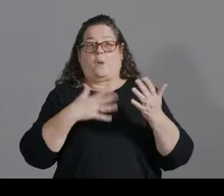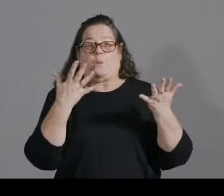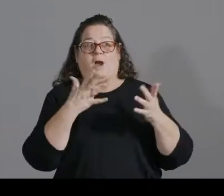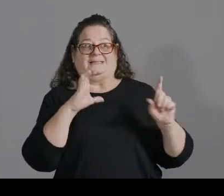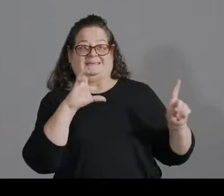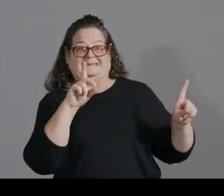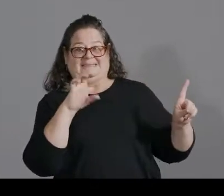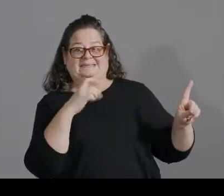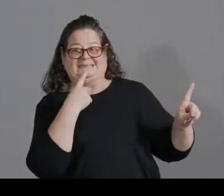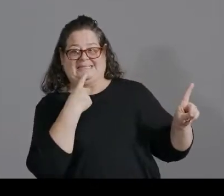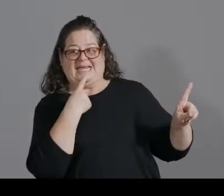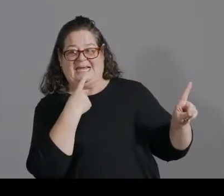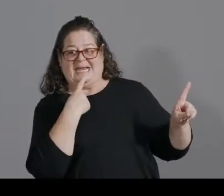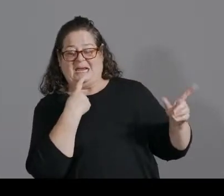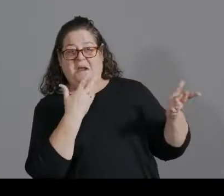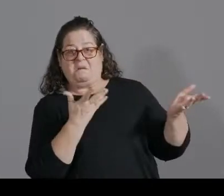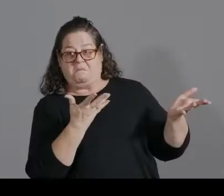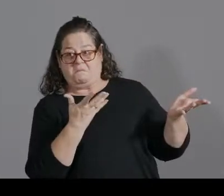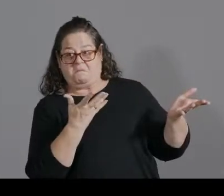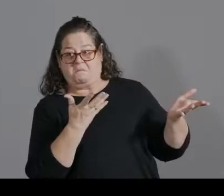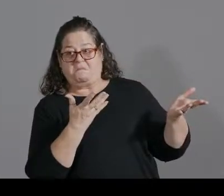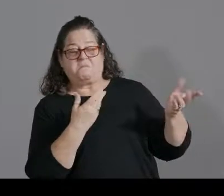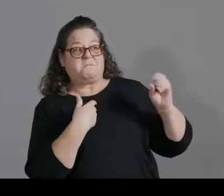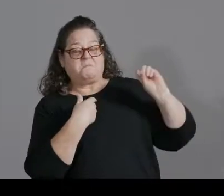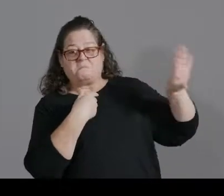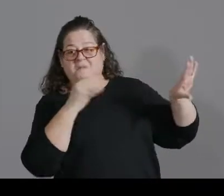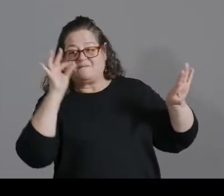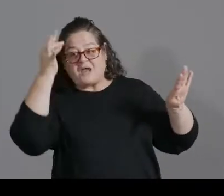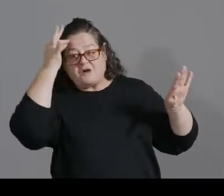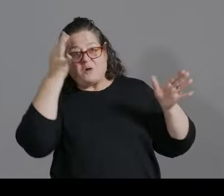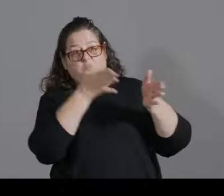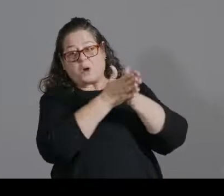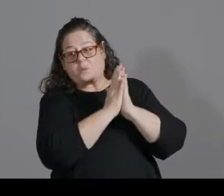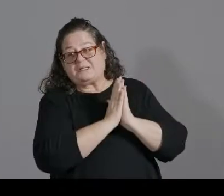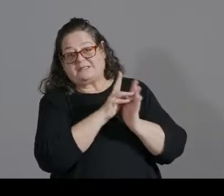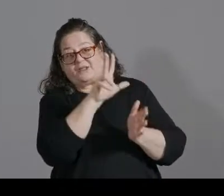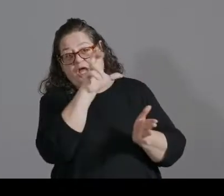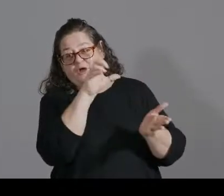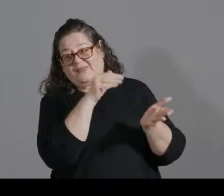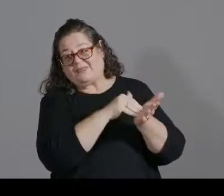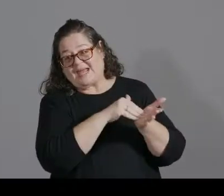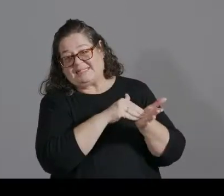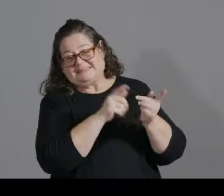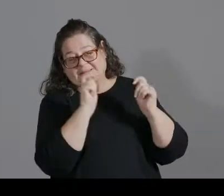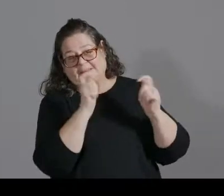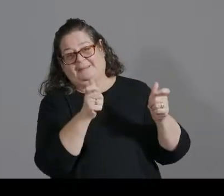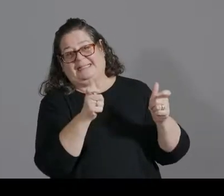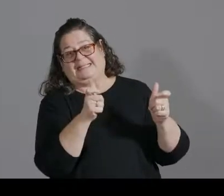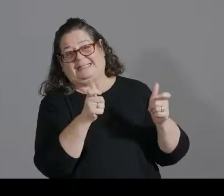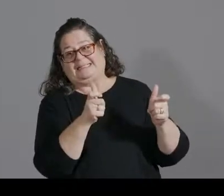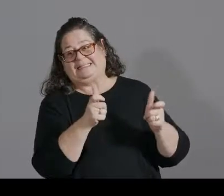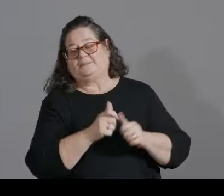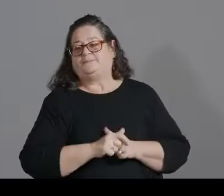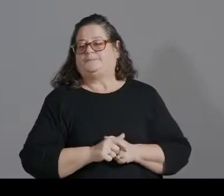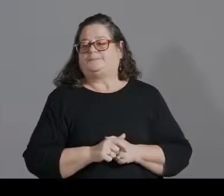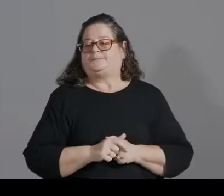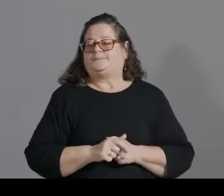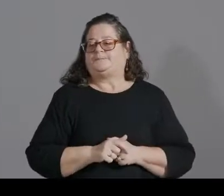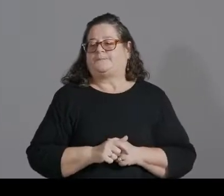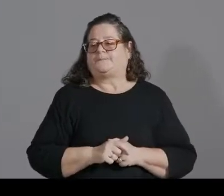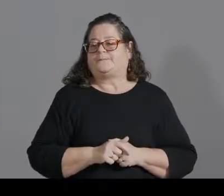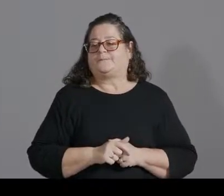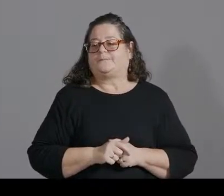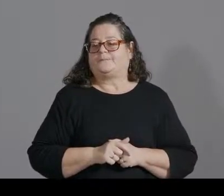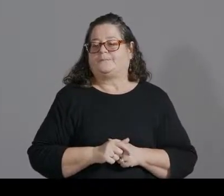federal resource request for 300,000 immediate doses and followed with 300,000 doses